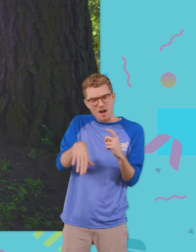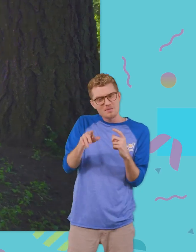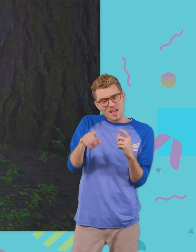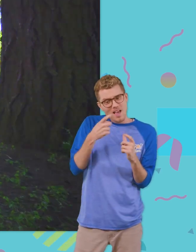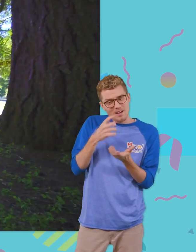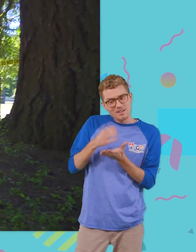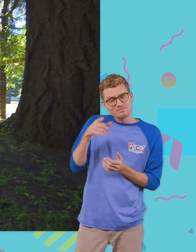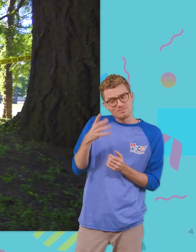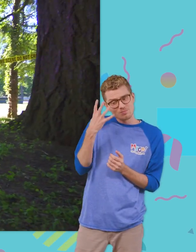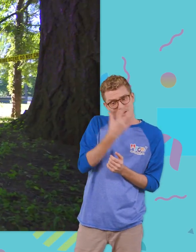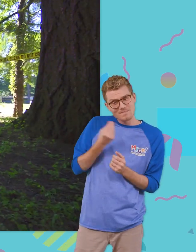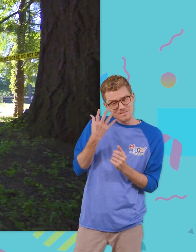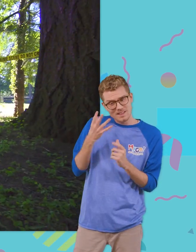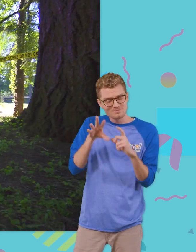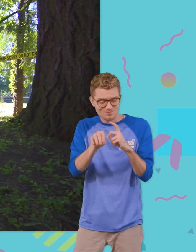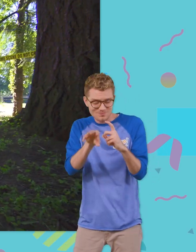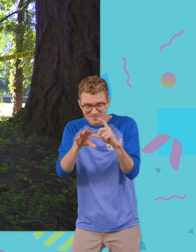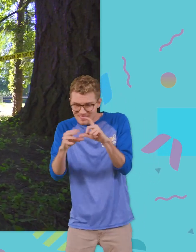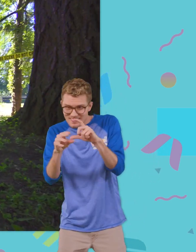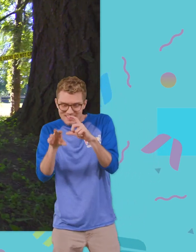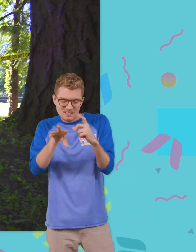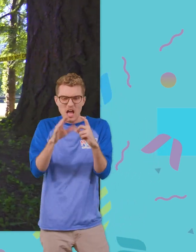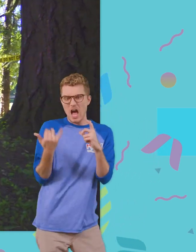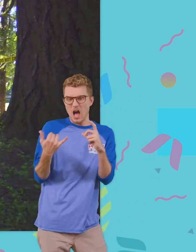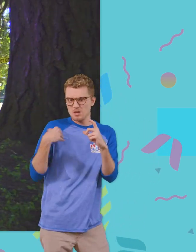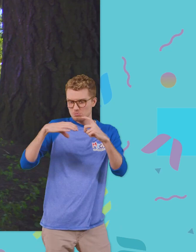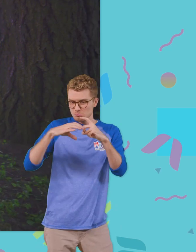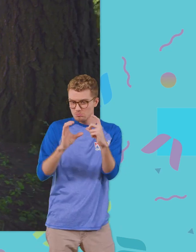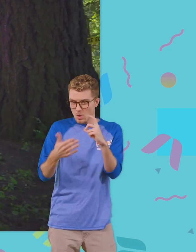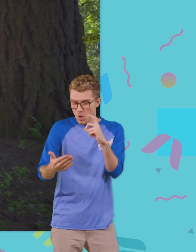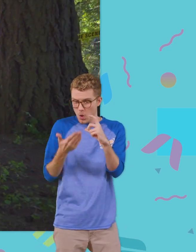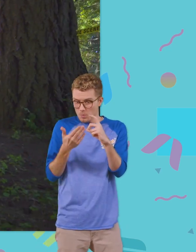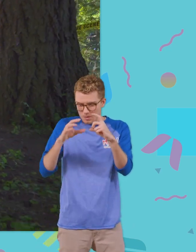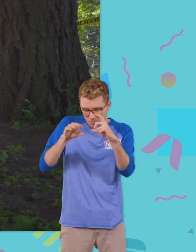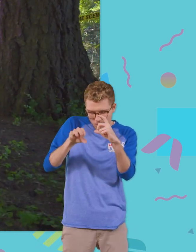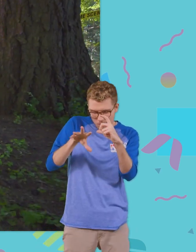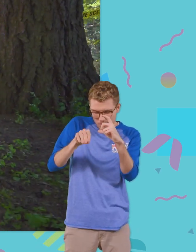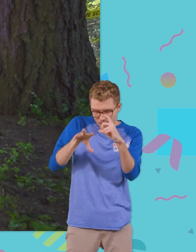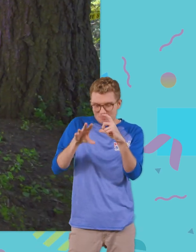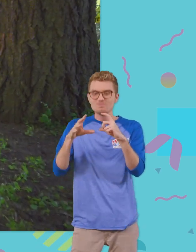Oh, you are so beautiful, glass. Okay, close up.